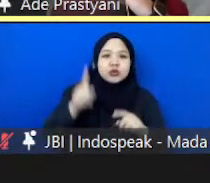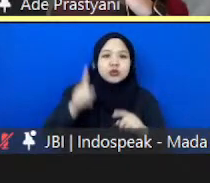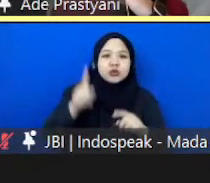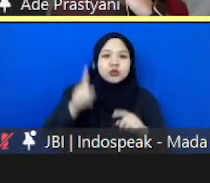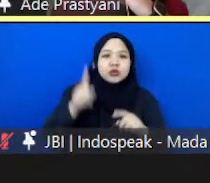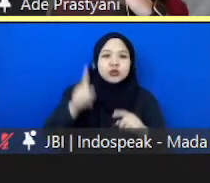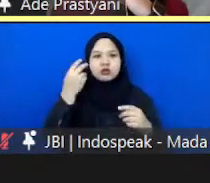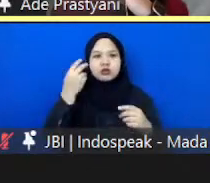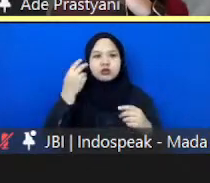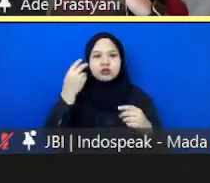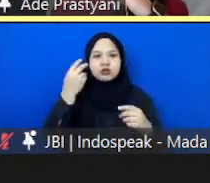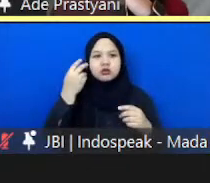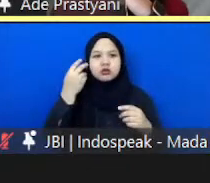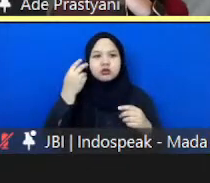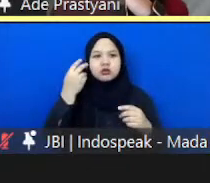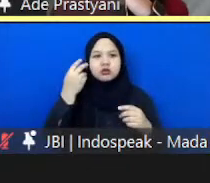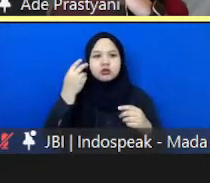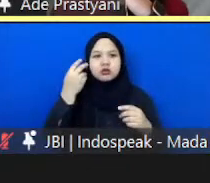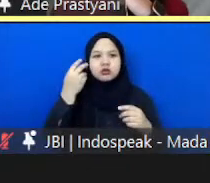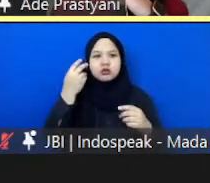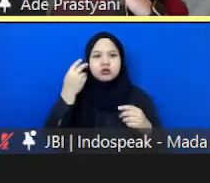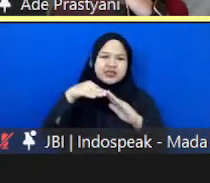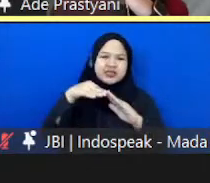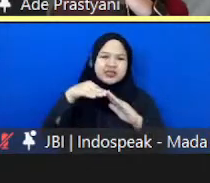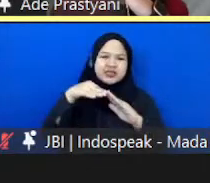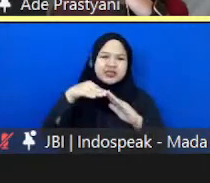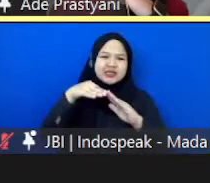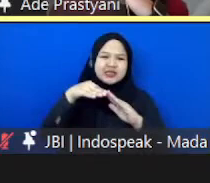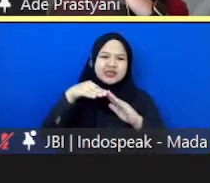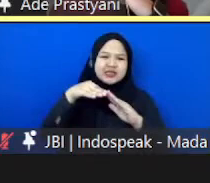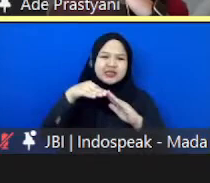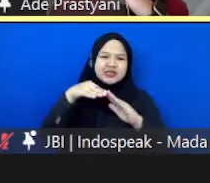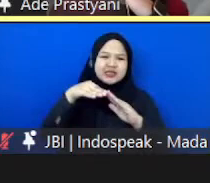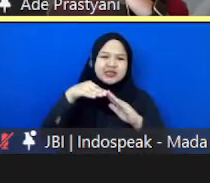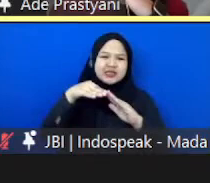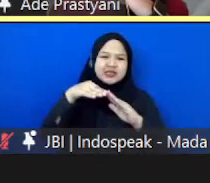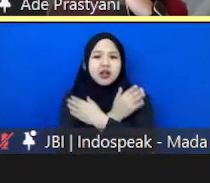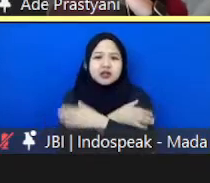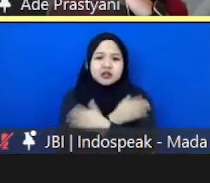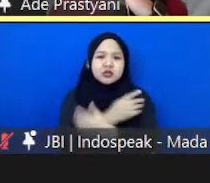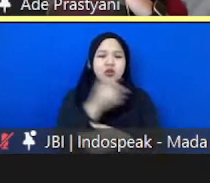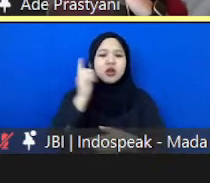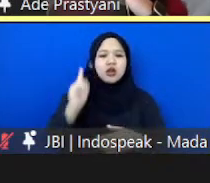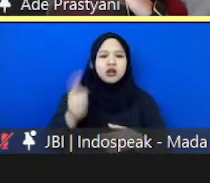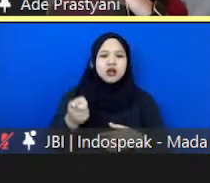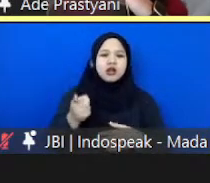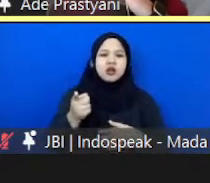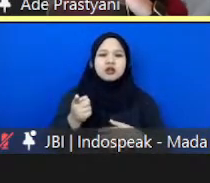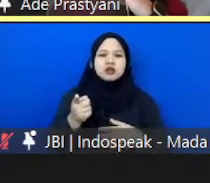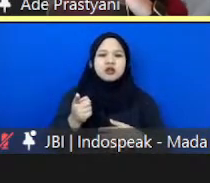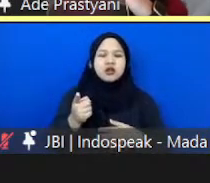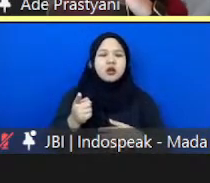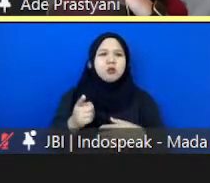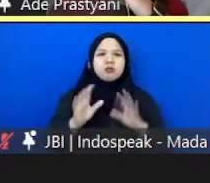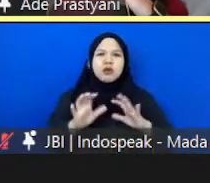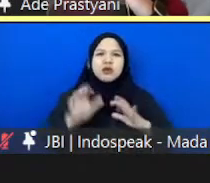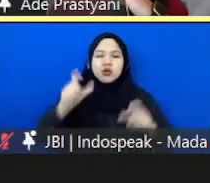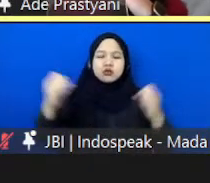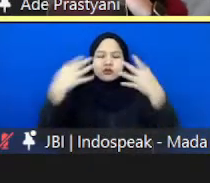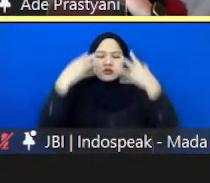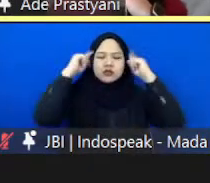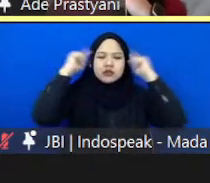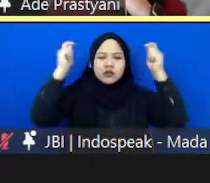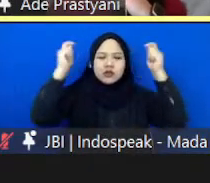crisis. And the communities on top of that in Aceh also had long-standing trauma due to decades of conflict. In